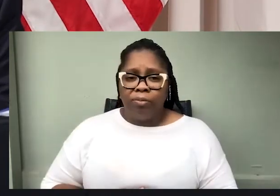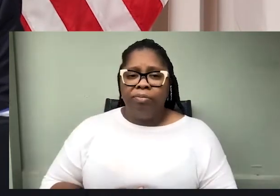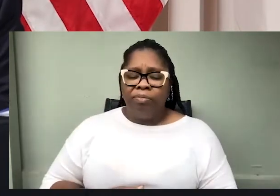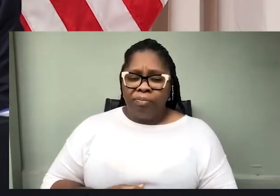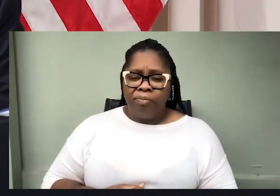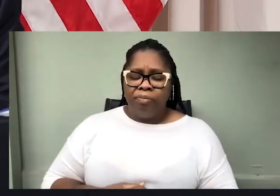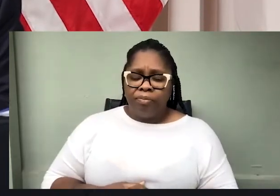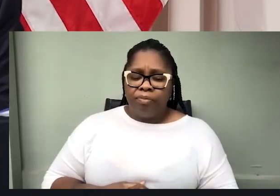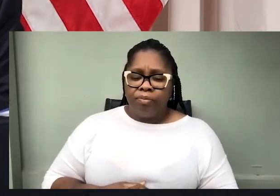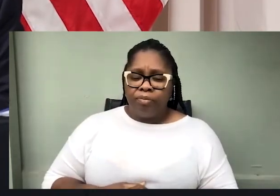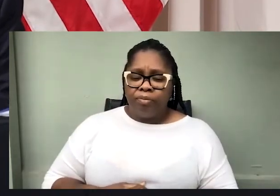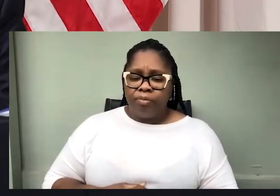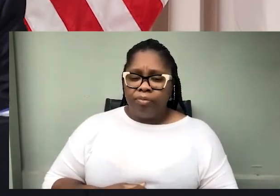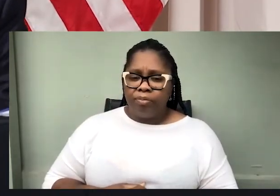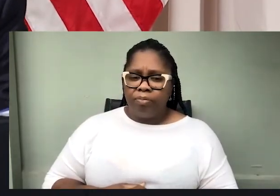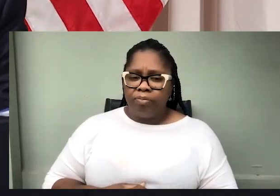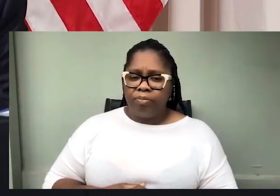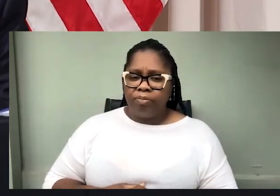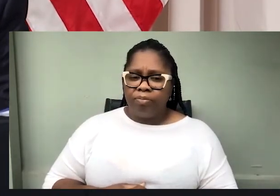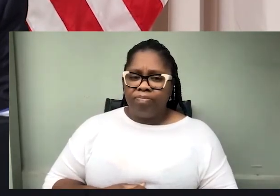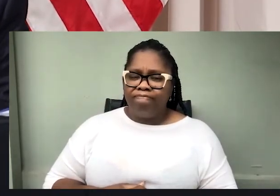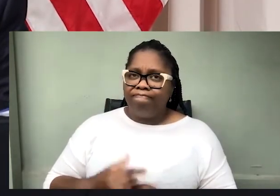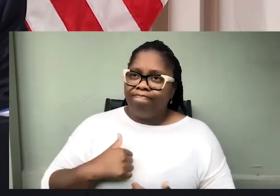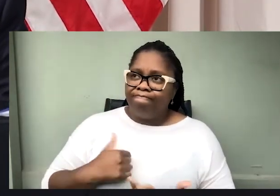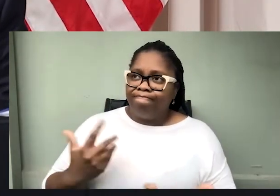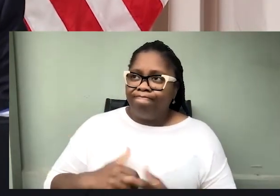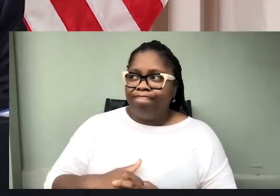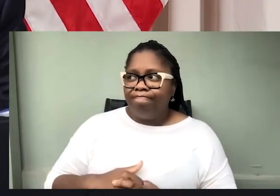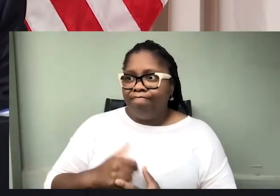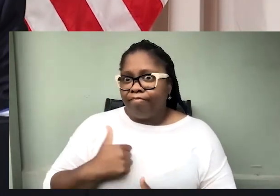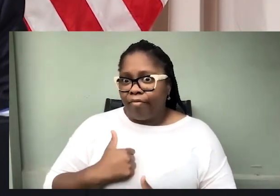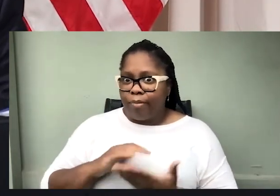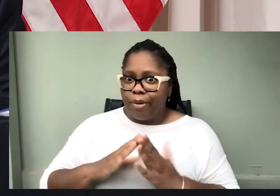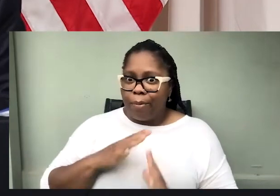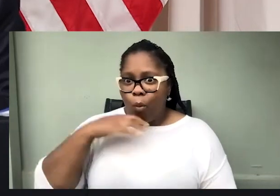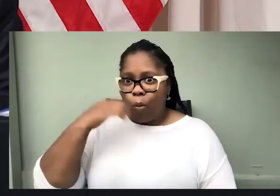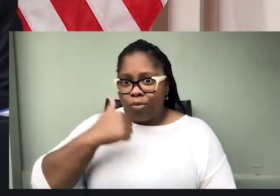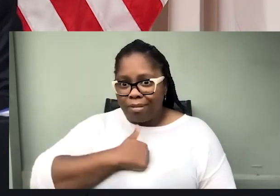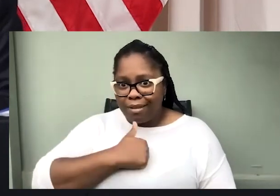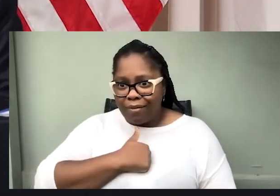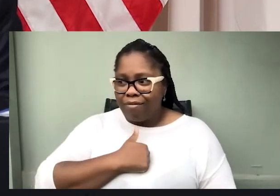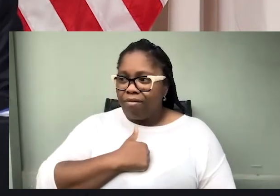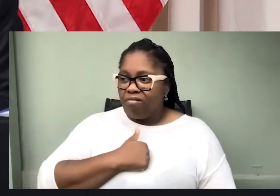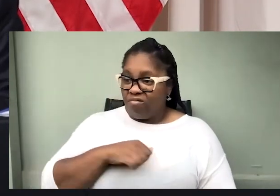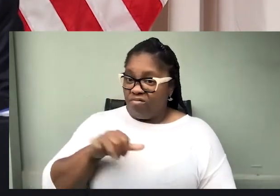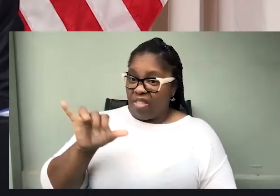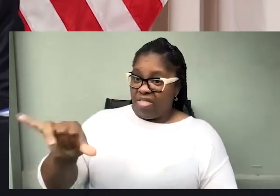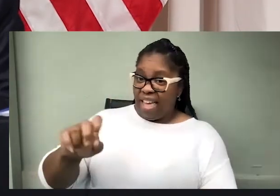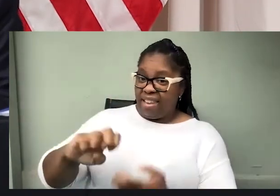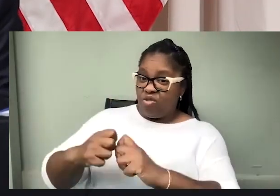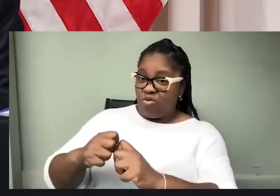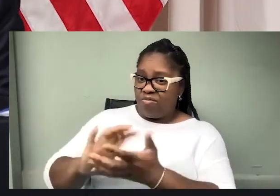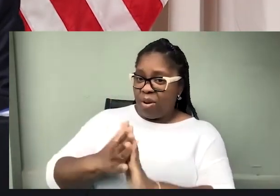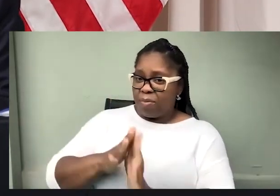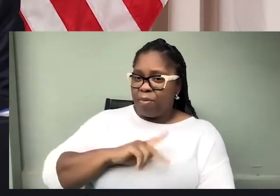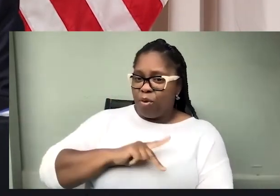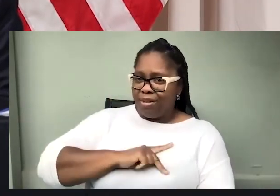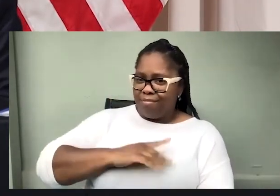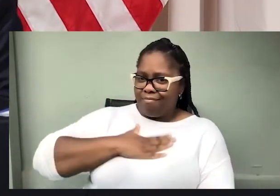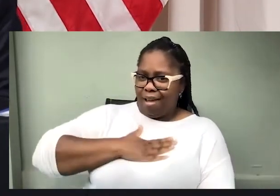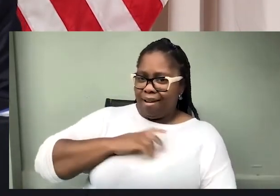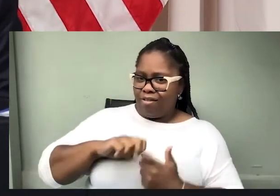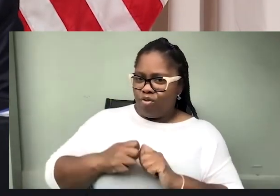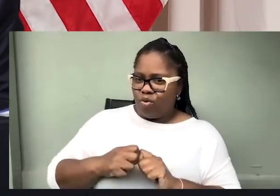that I age a bit and some of these issues become personal to me, we need to do a